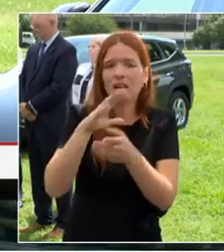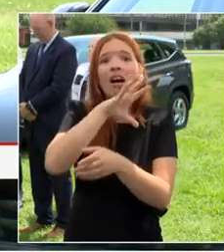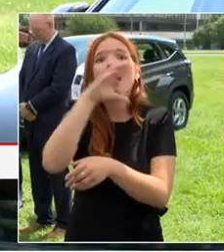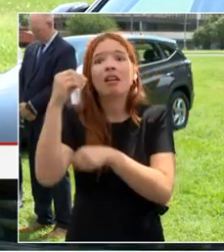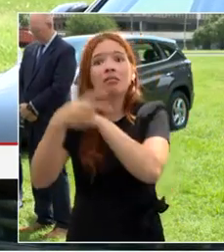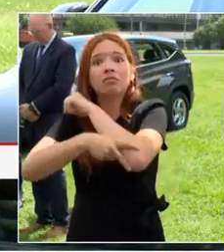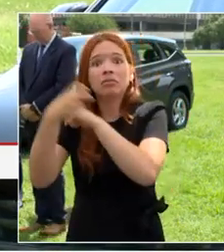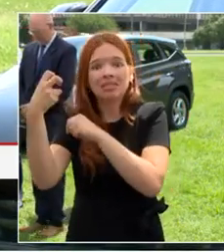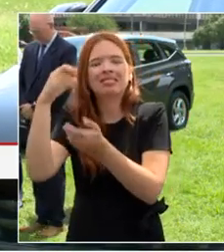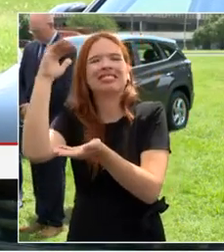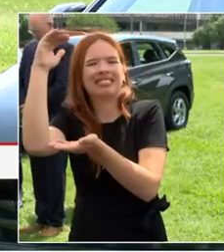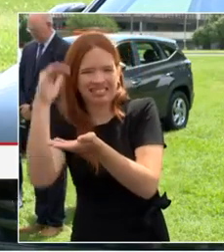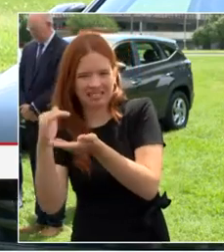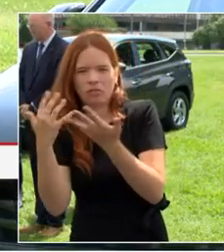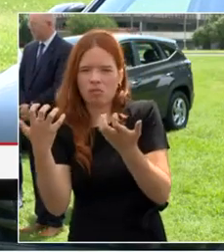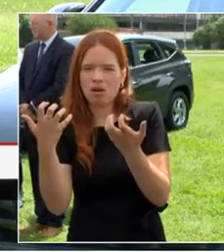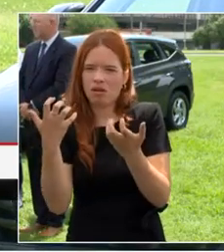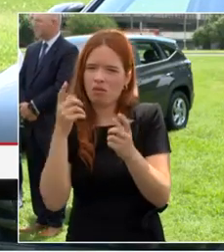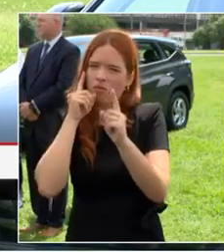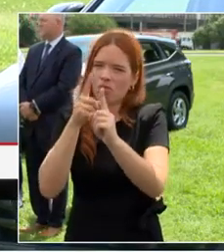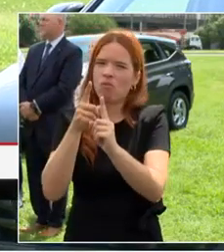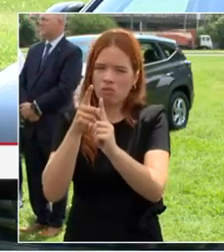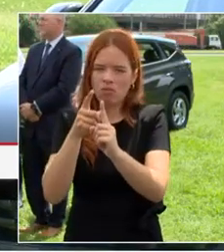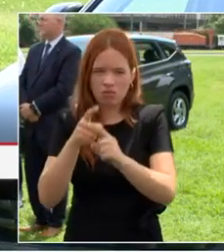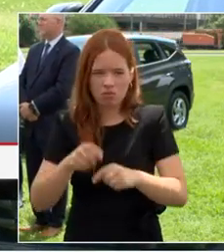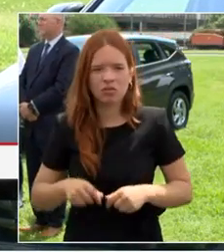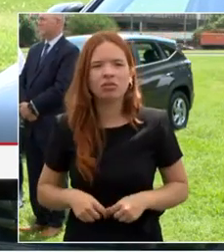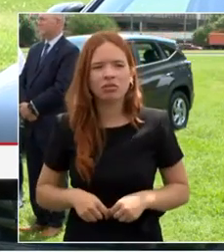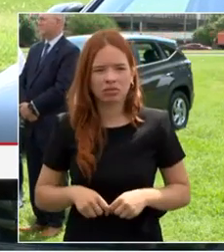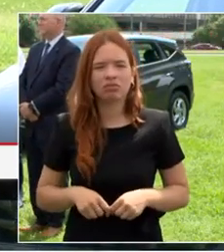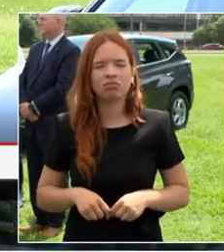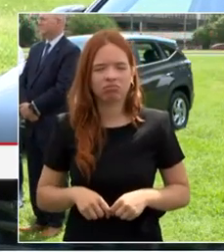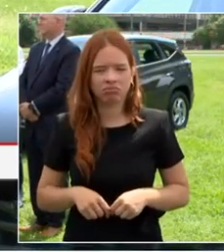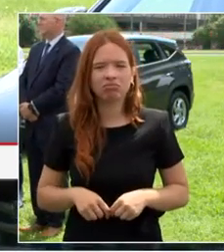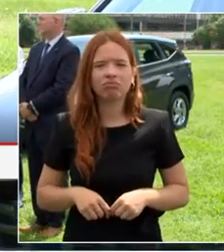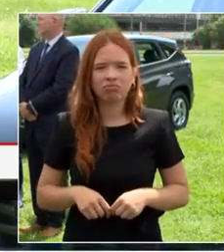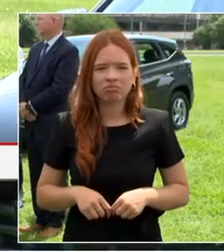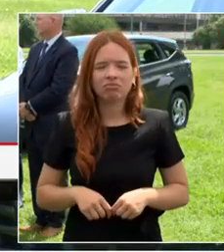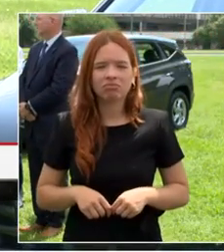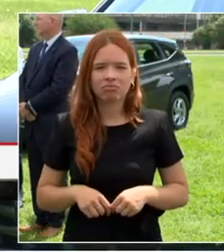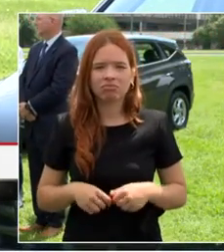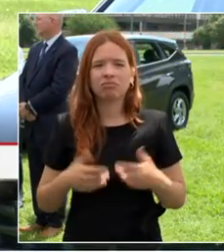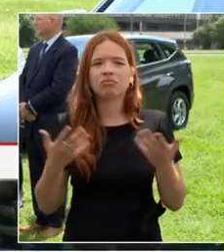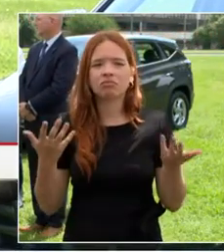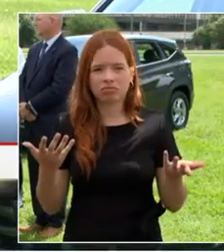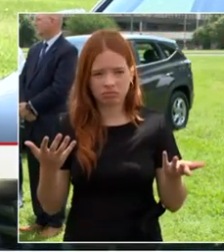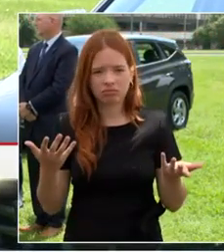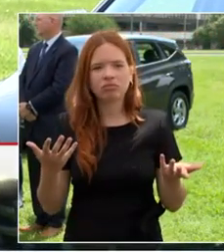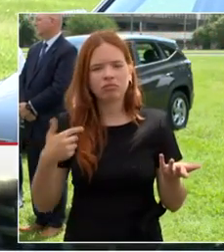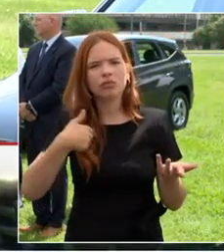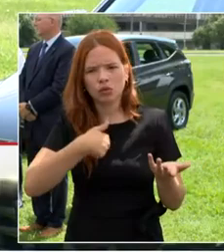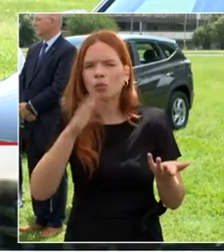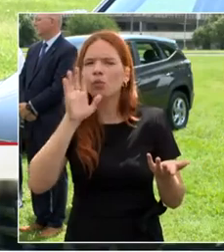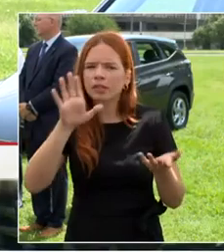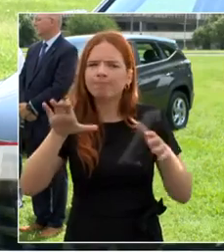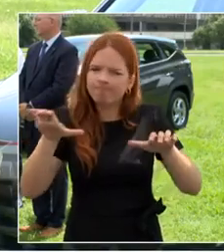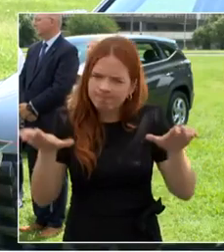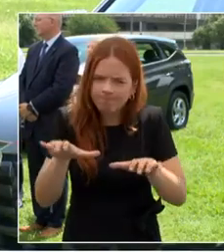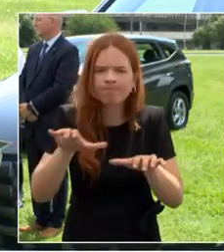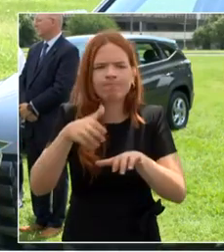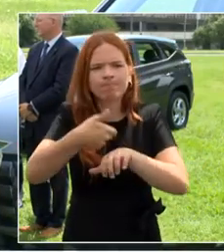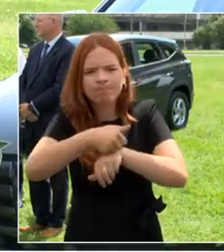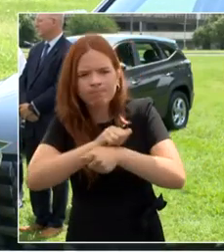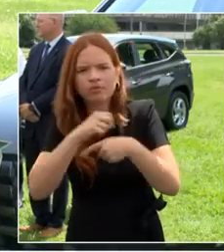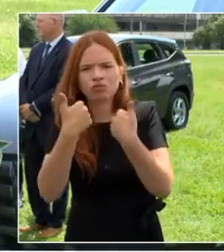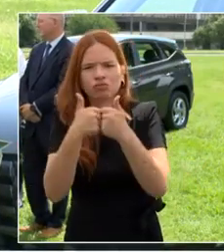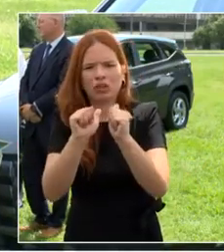property, is also something that we are going to fight to defeat in our city. I'm joined today